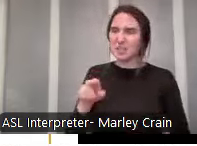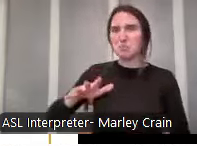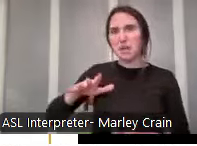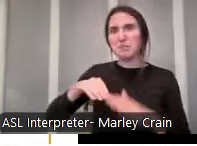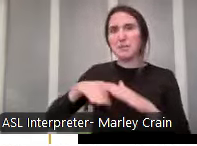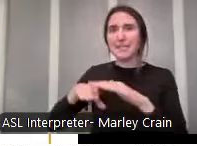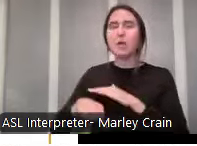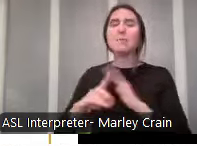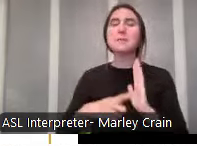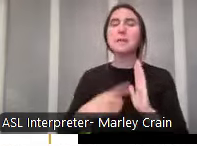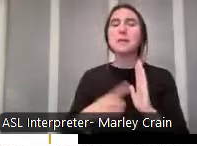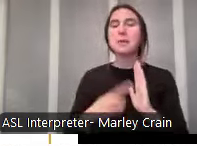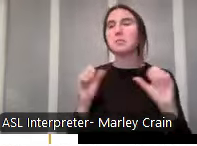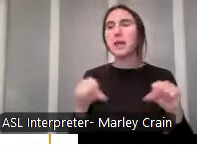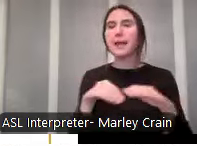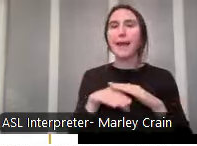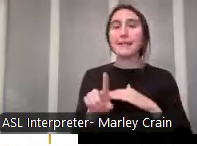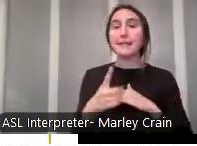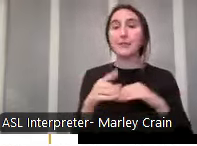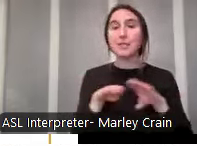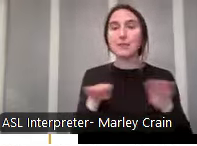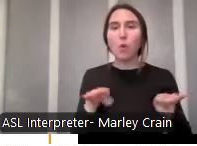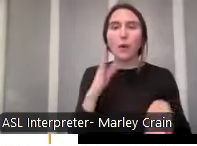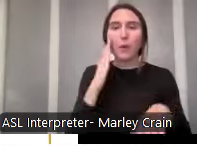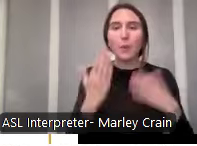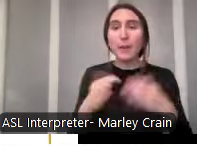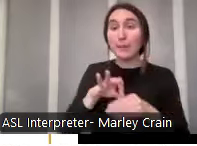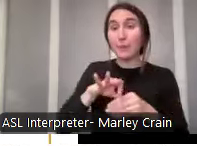floor, where people go to vote, for example, but you